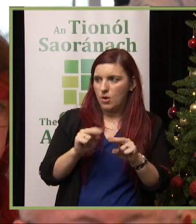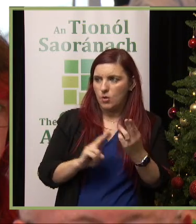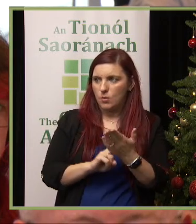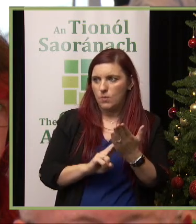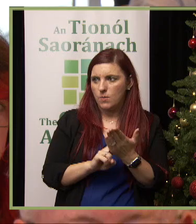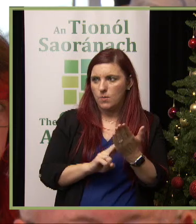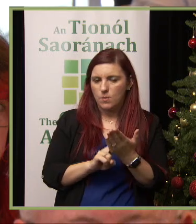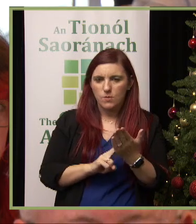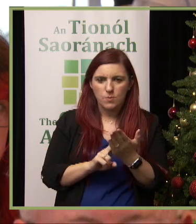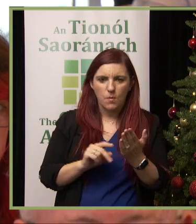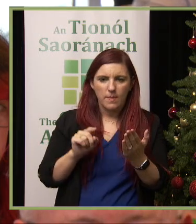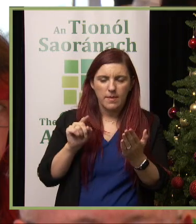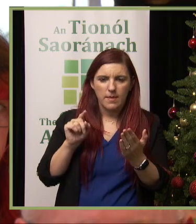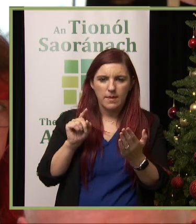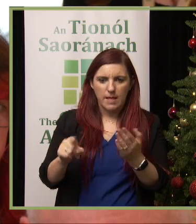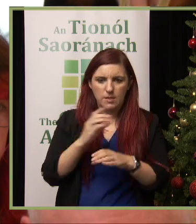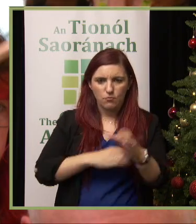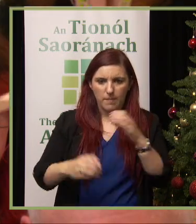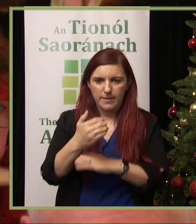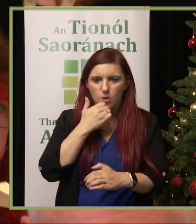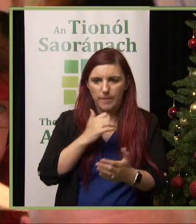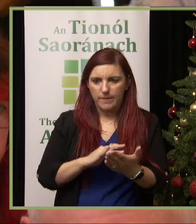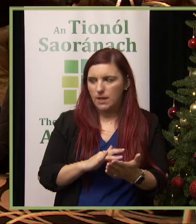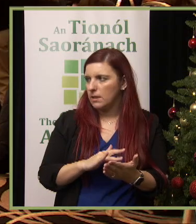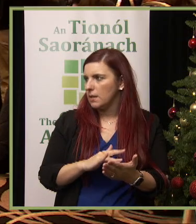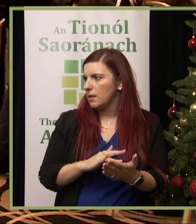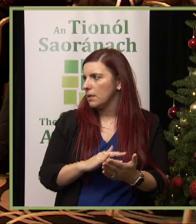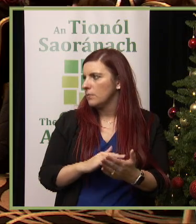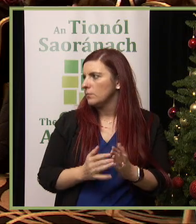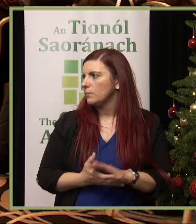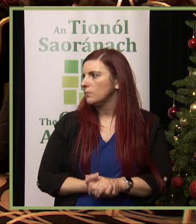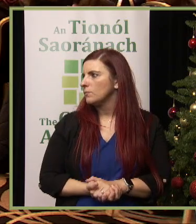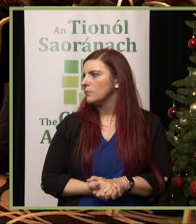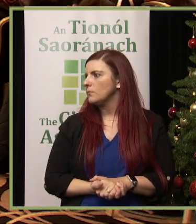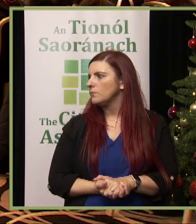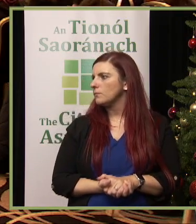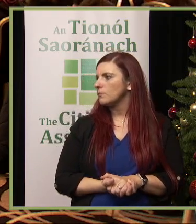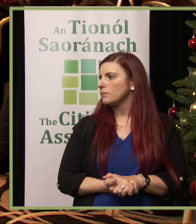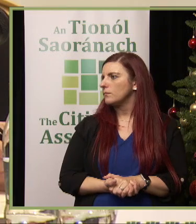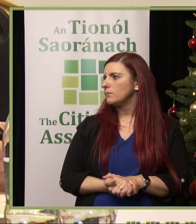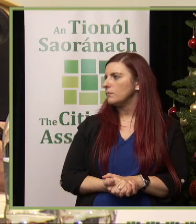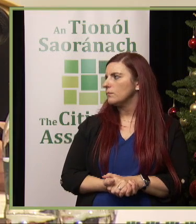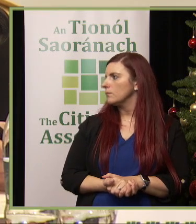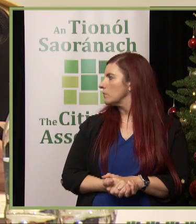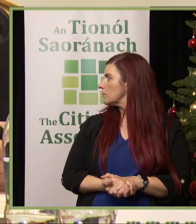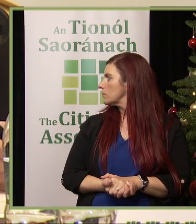as their containers. So that's to replace number 13. Okay. Sorry. And,